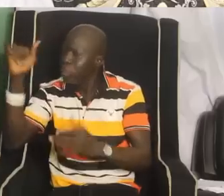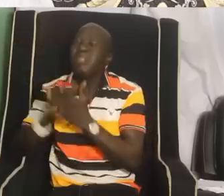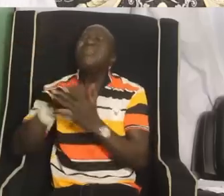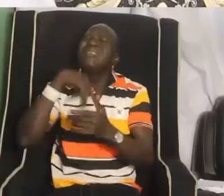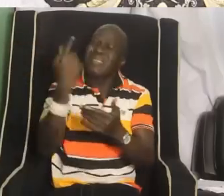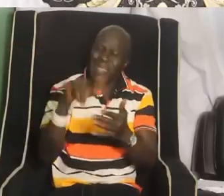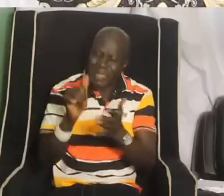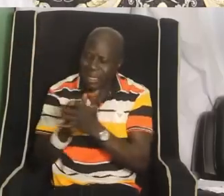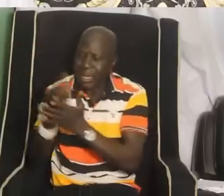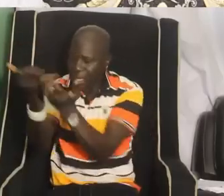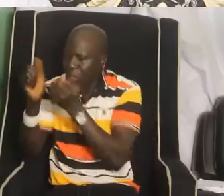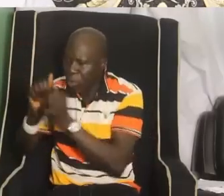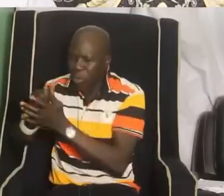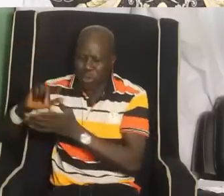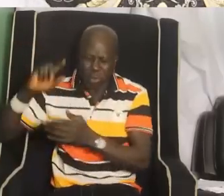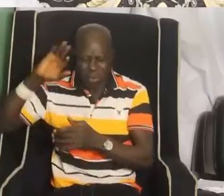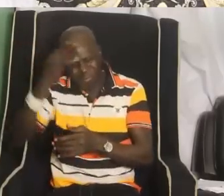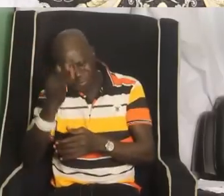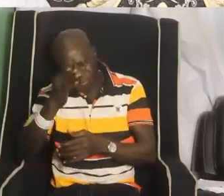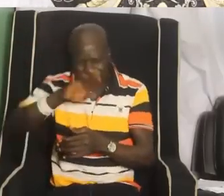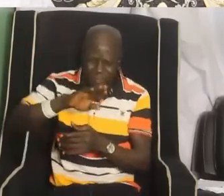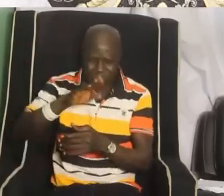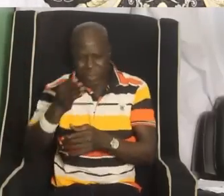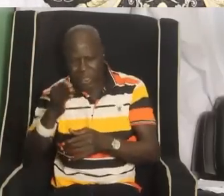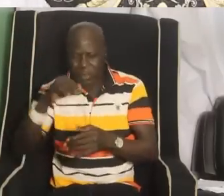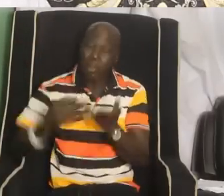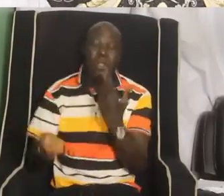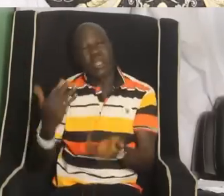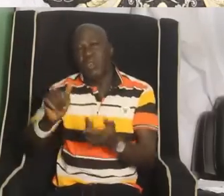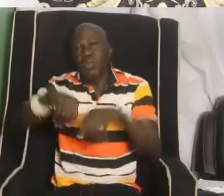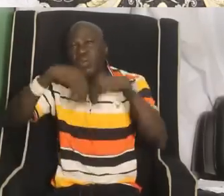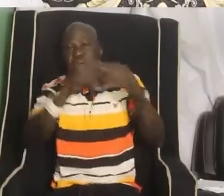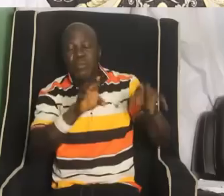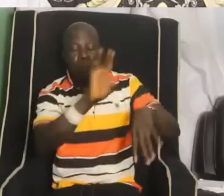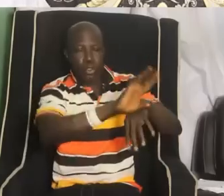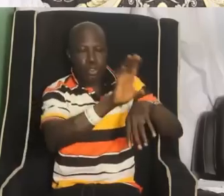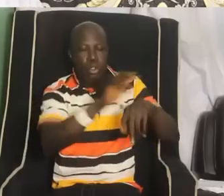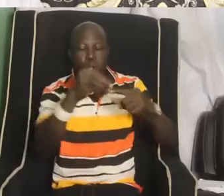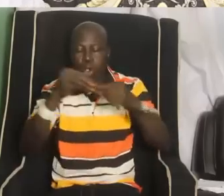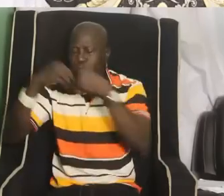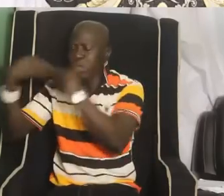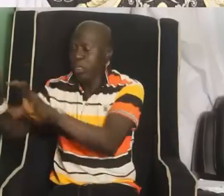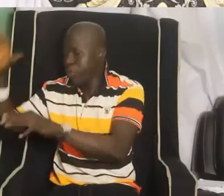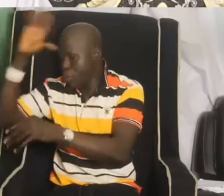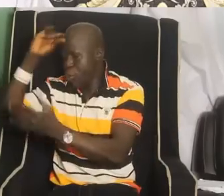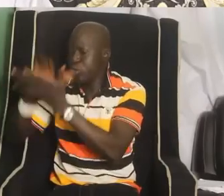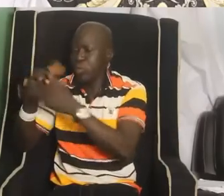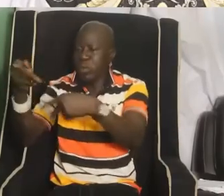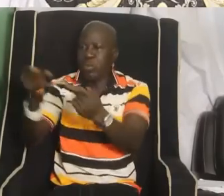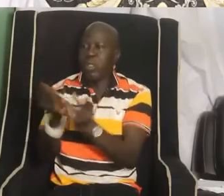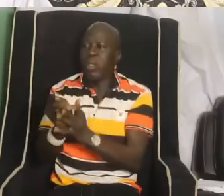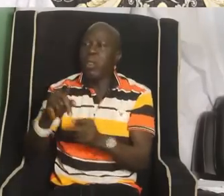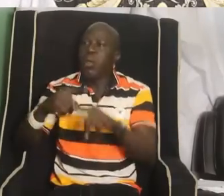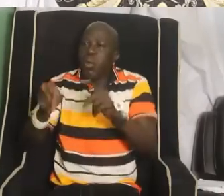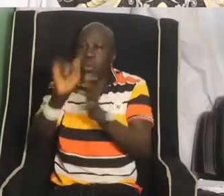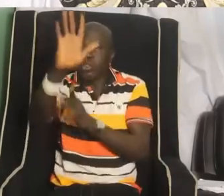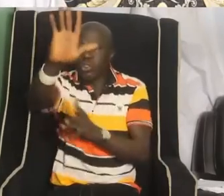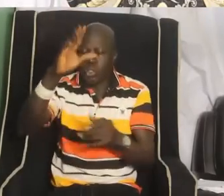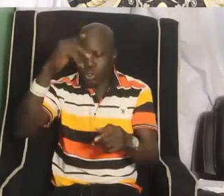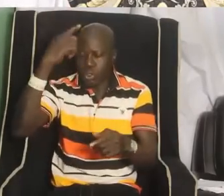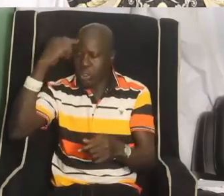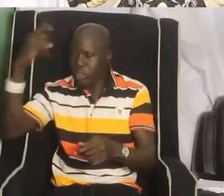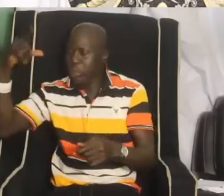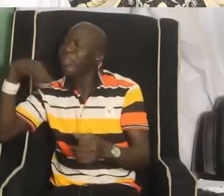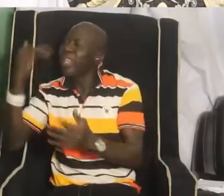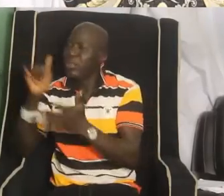yourself. Your dream is telling you that you are doubting whether you want to leave the church you attend or you want to leave your husband. So,